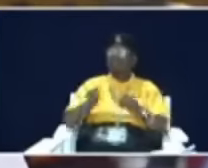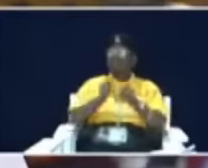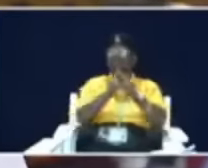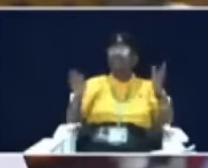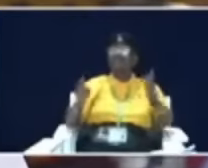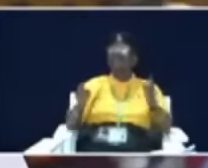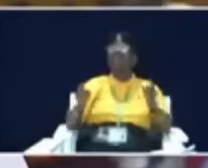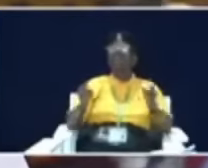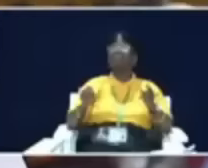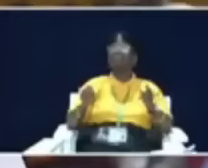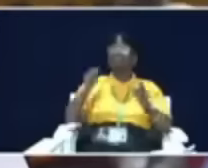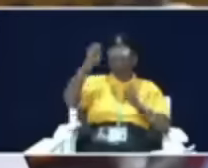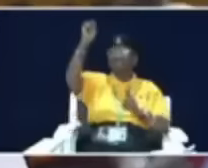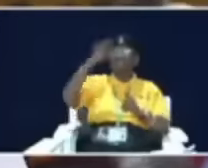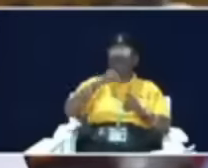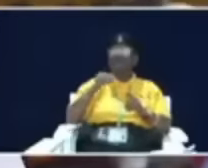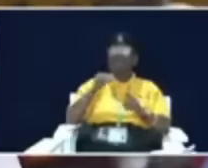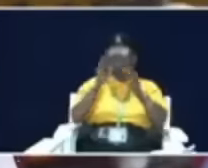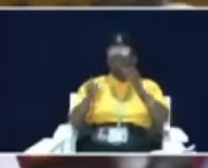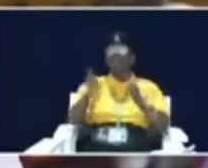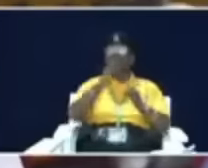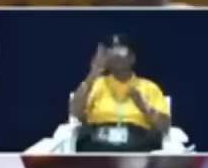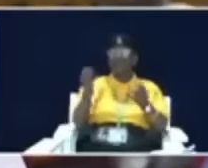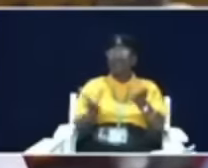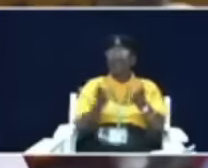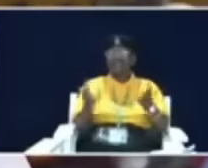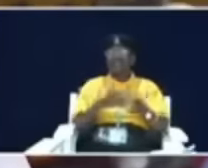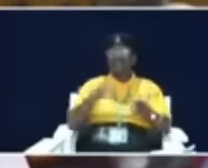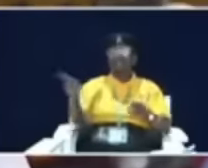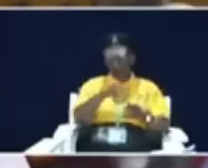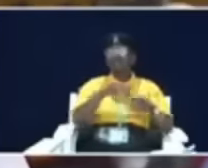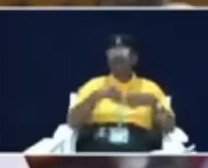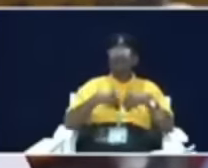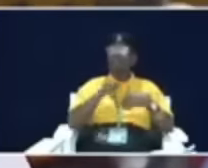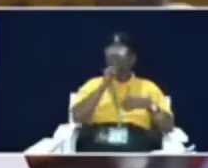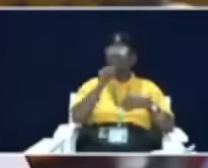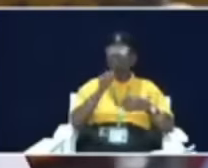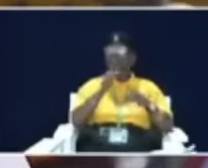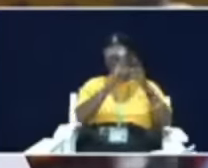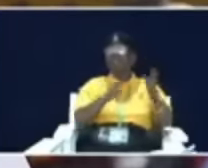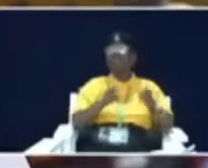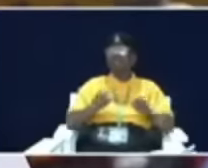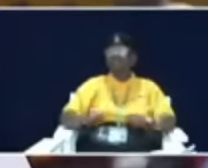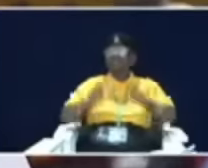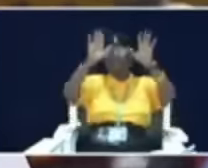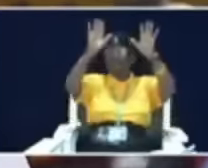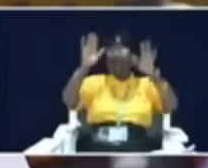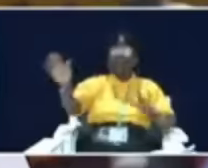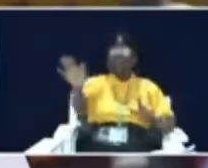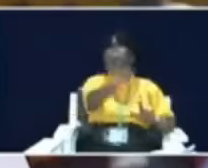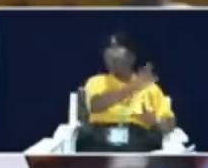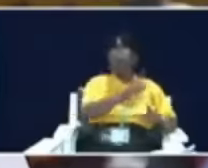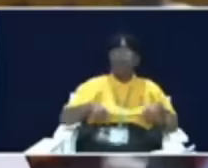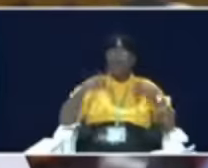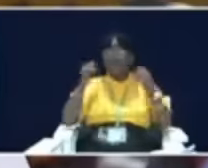here and you have not yet surrendered your life to him, if you are here and you have not made